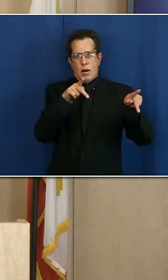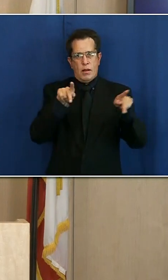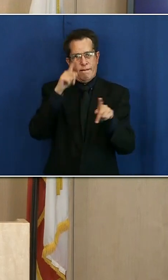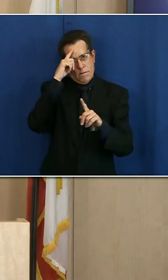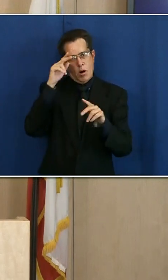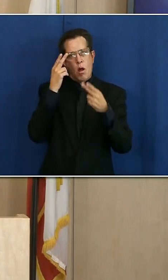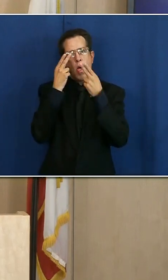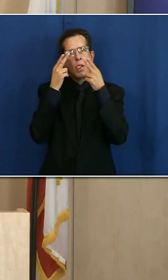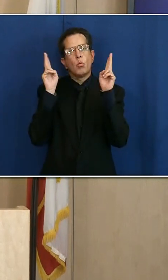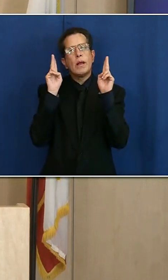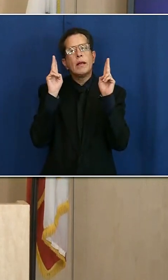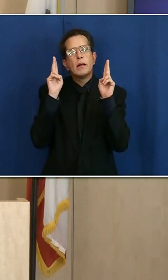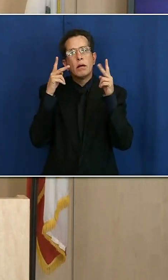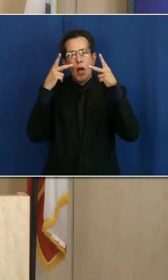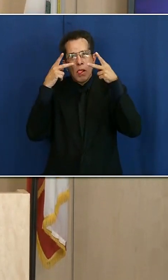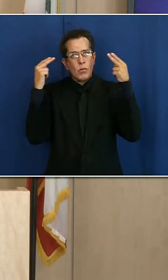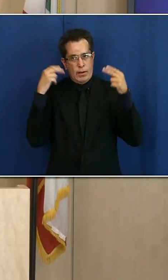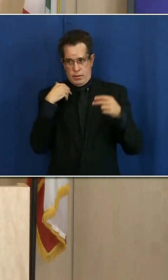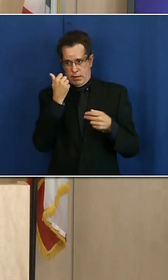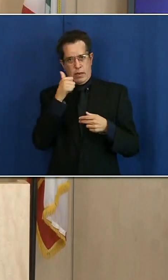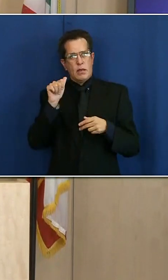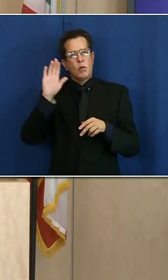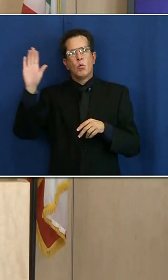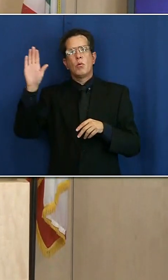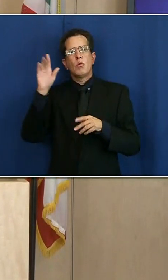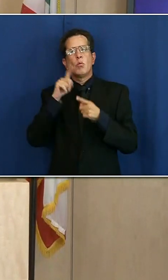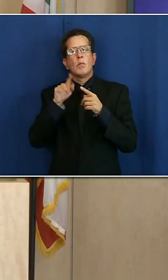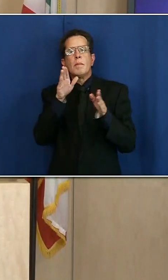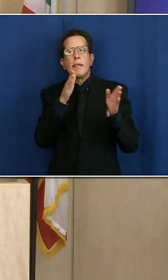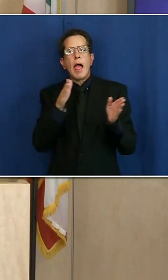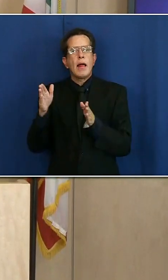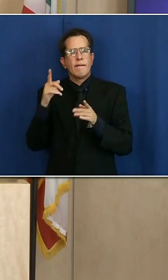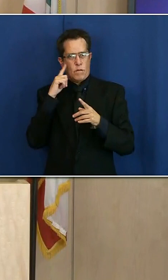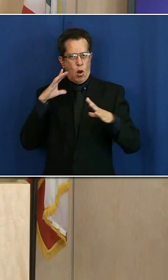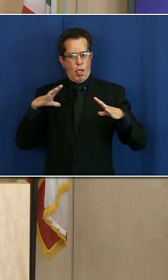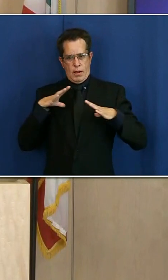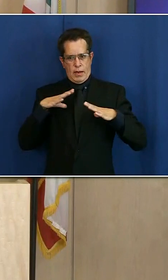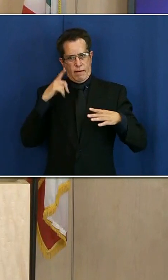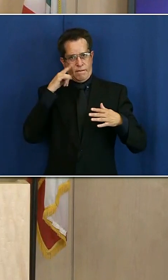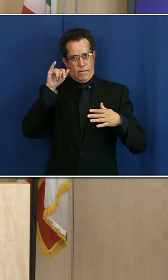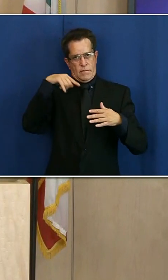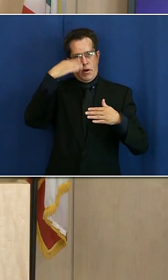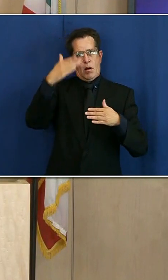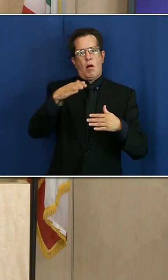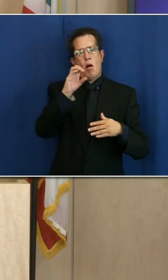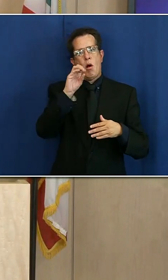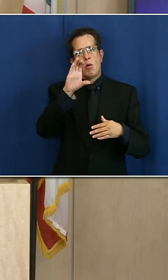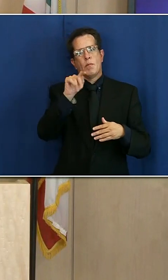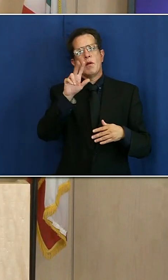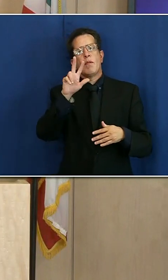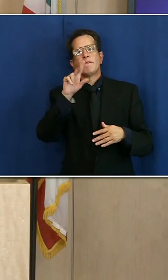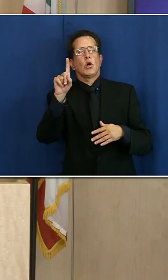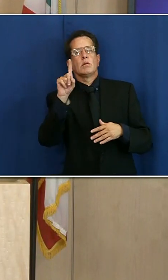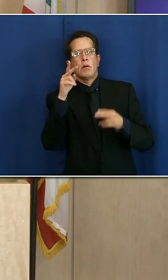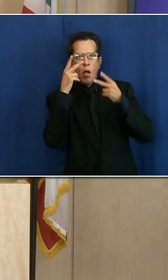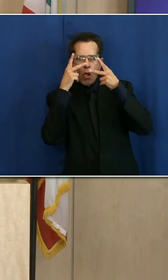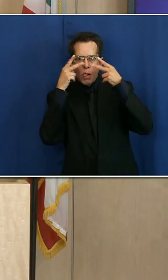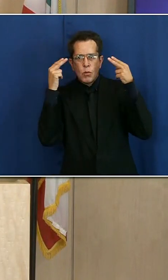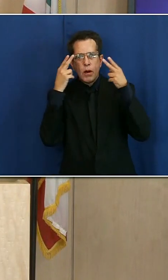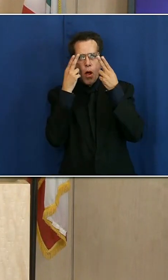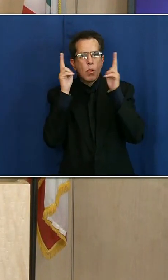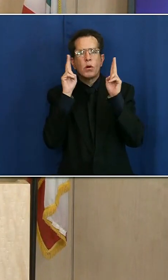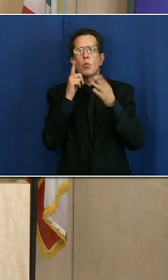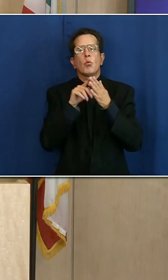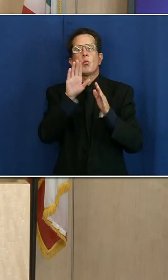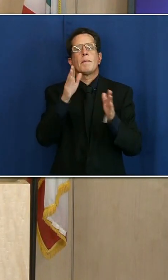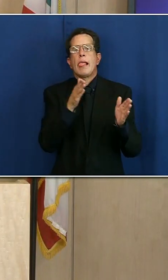What is your guidance for organizations planning holiday events? And if not now, what is your timetable for making that decision? Well,